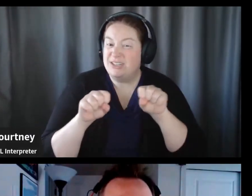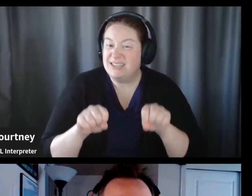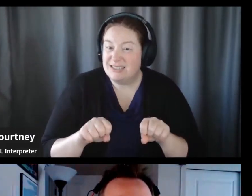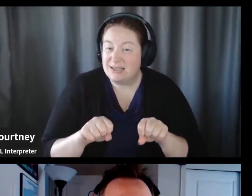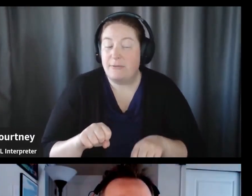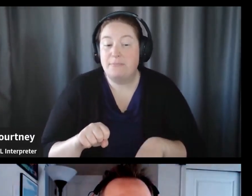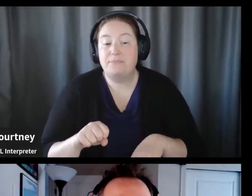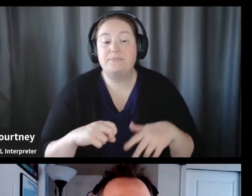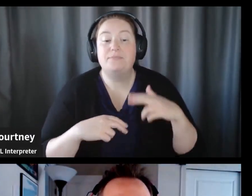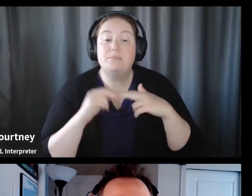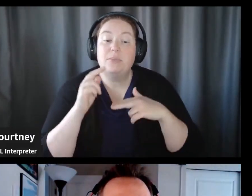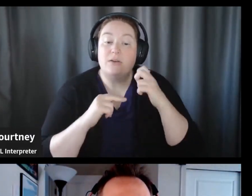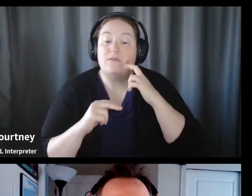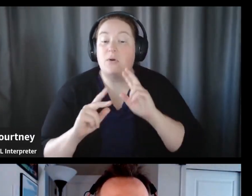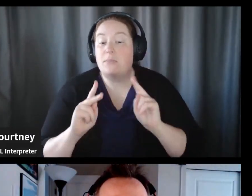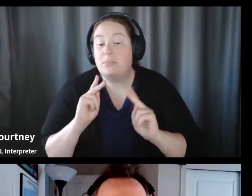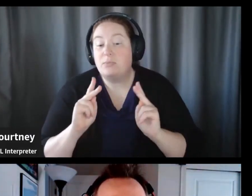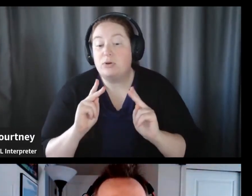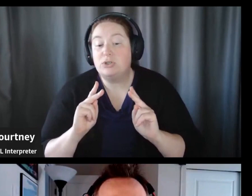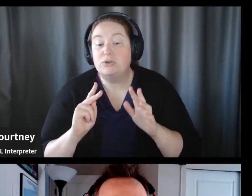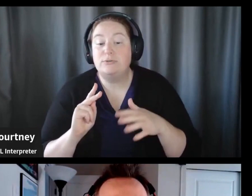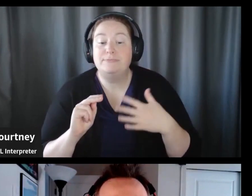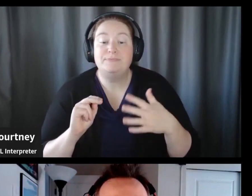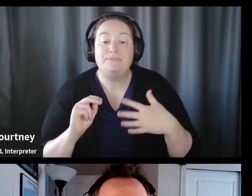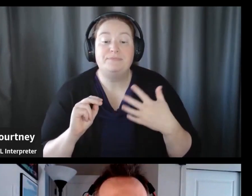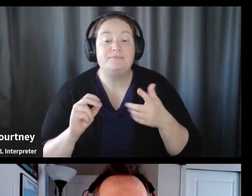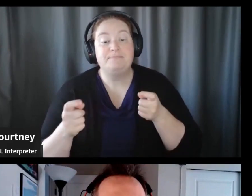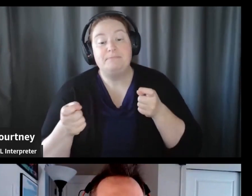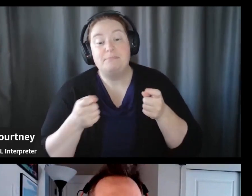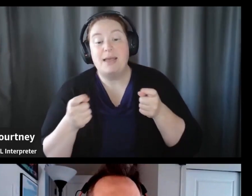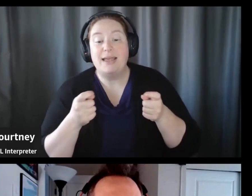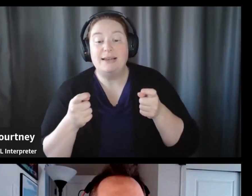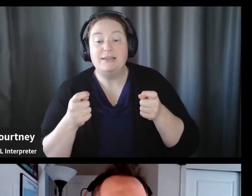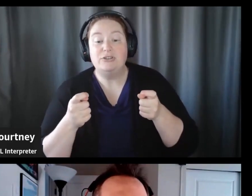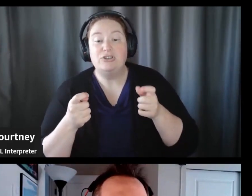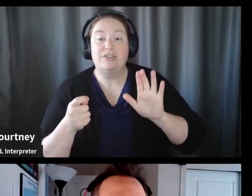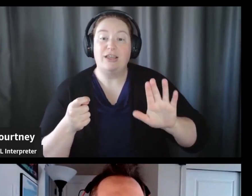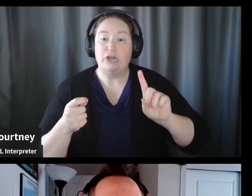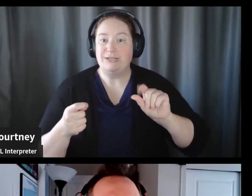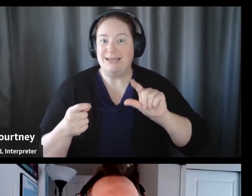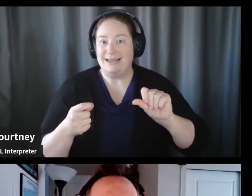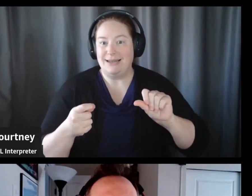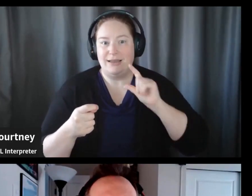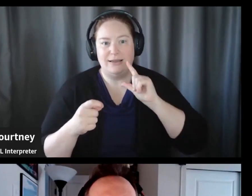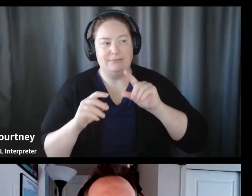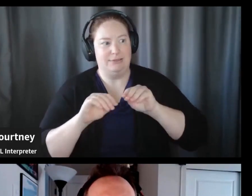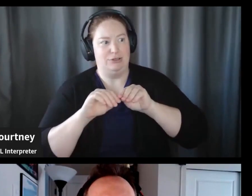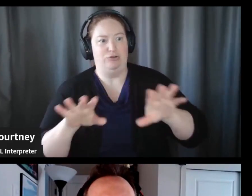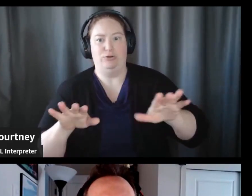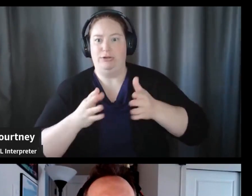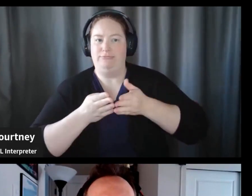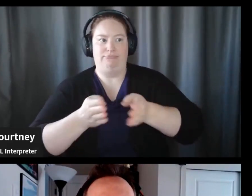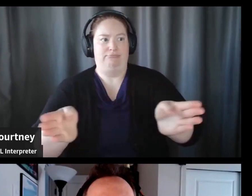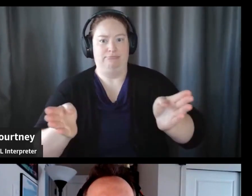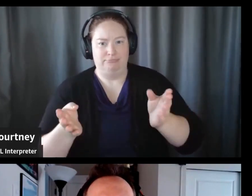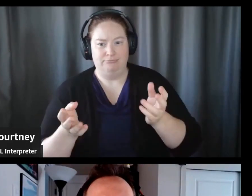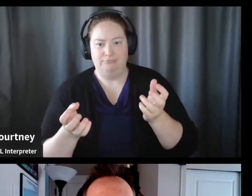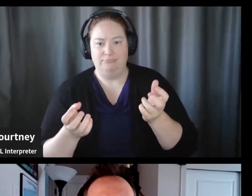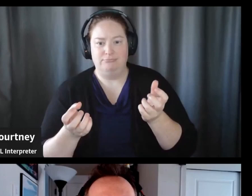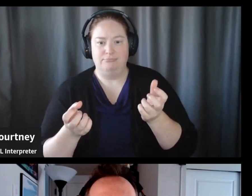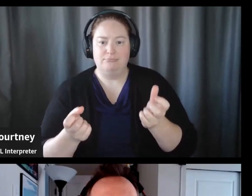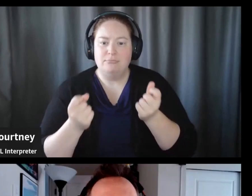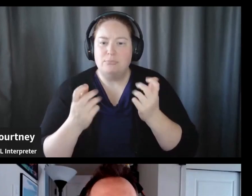sort of built for people to manage their data in a distributed manner across multiple